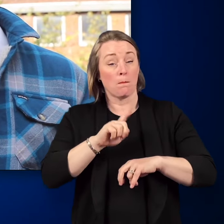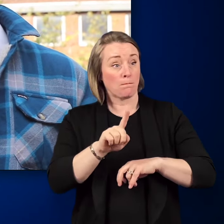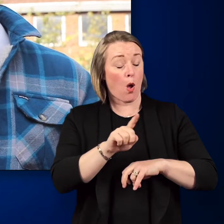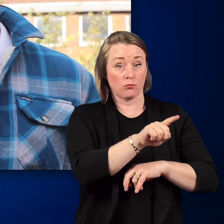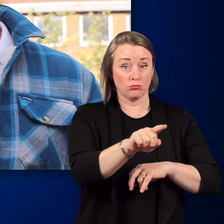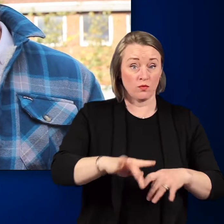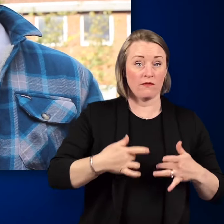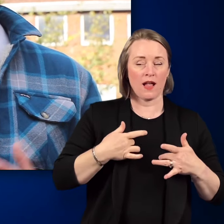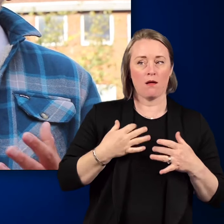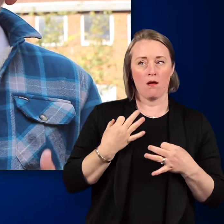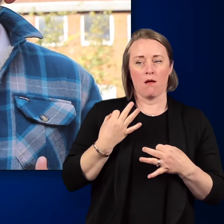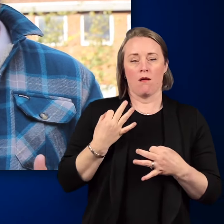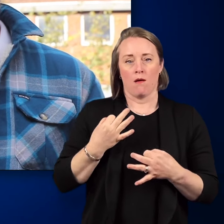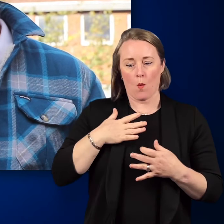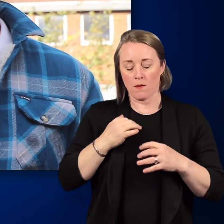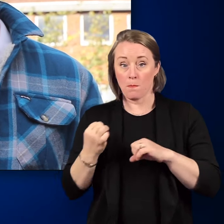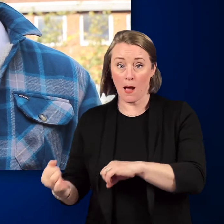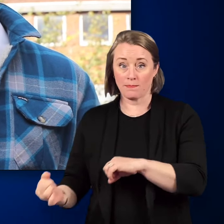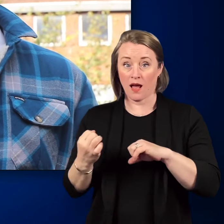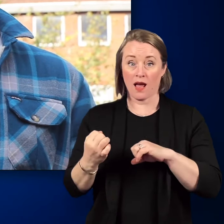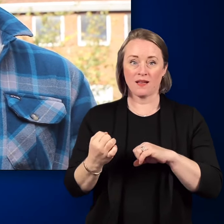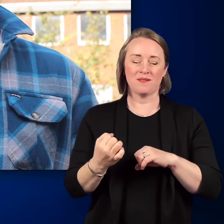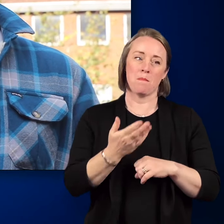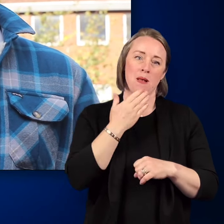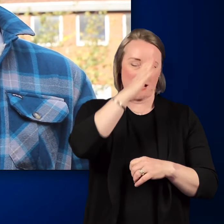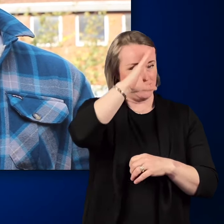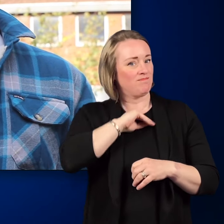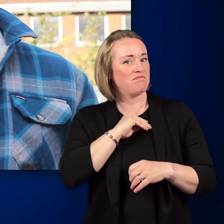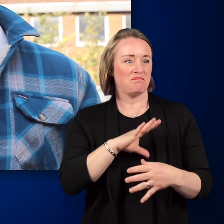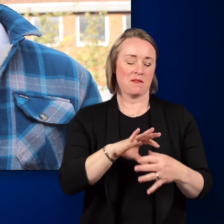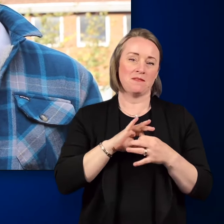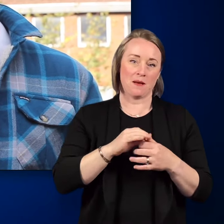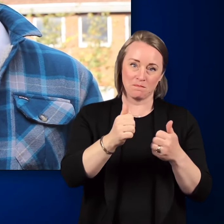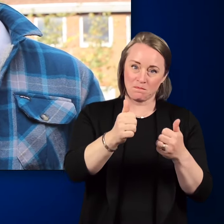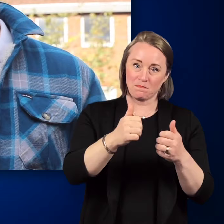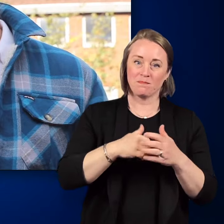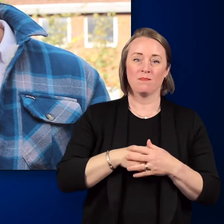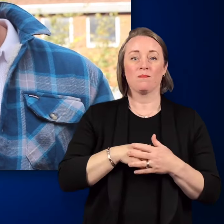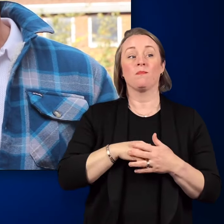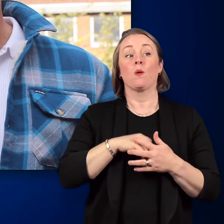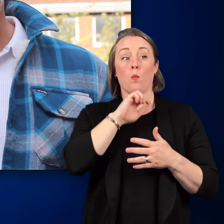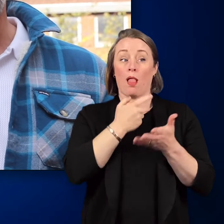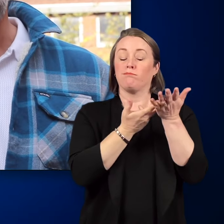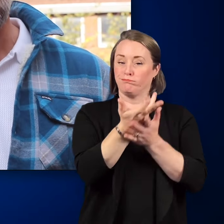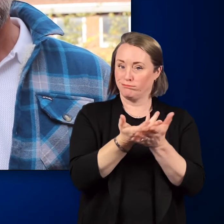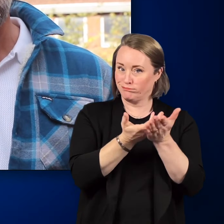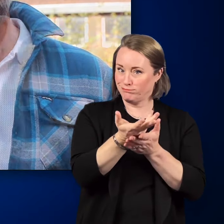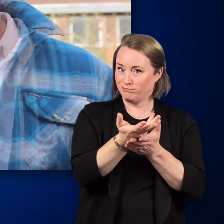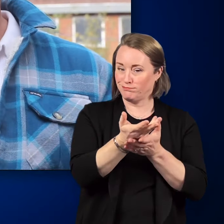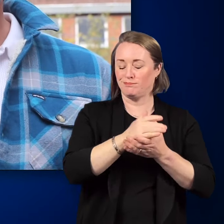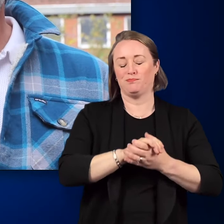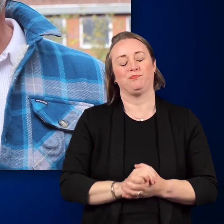is your time to be baptized. We think it's biblical. Do get in touch and let us know, and we'll get into conversation with